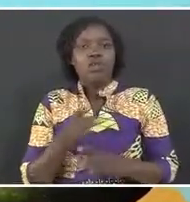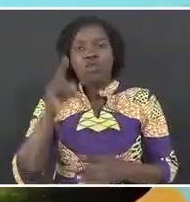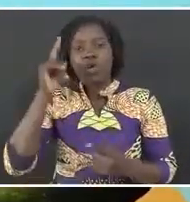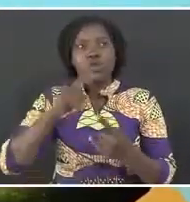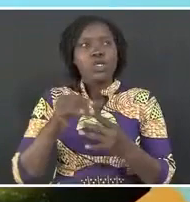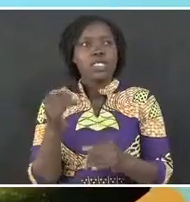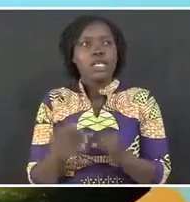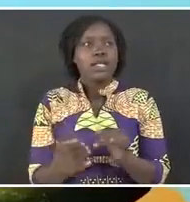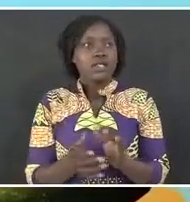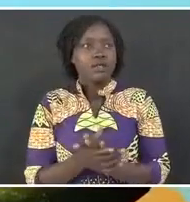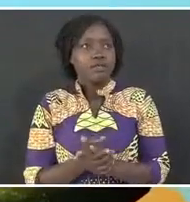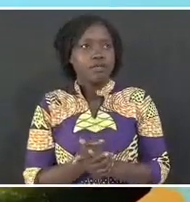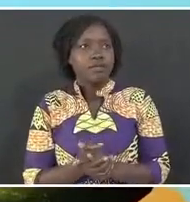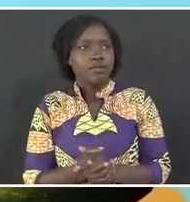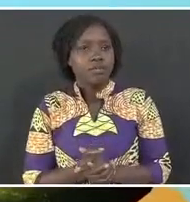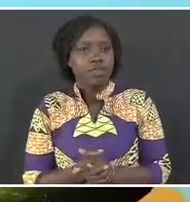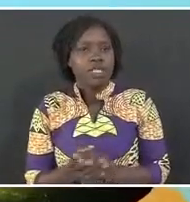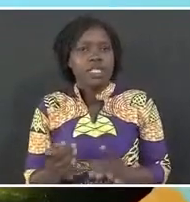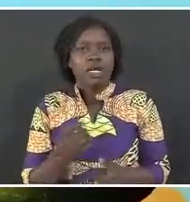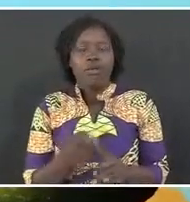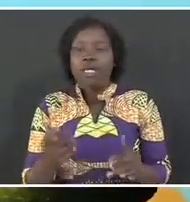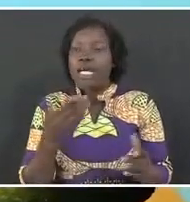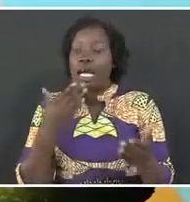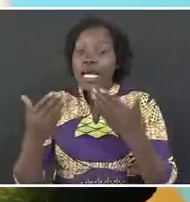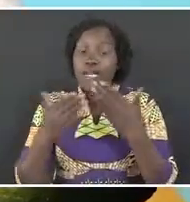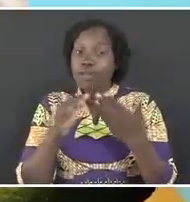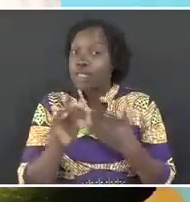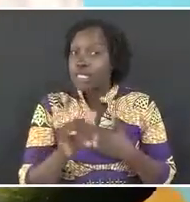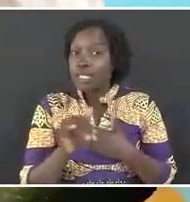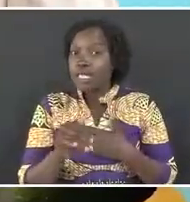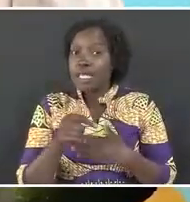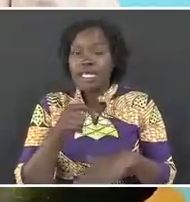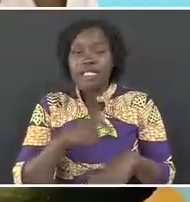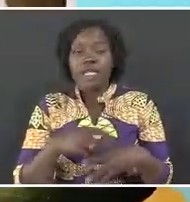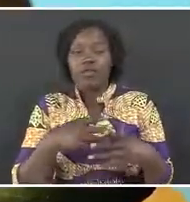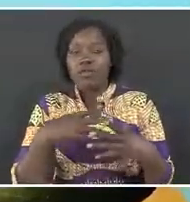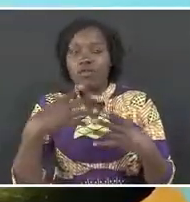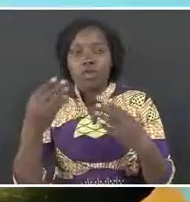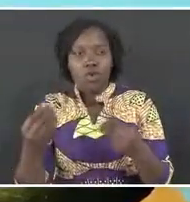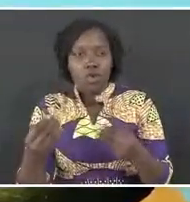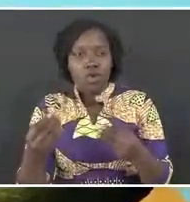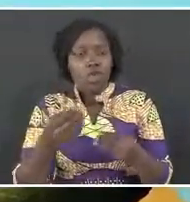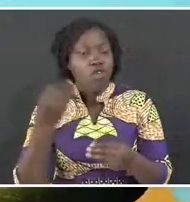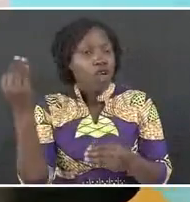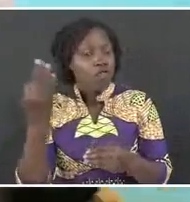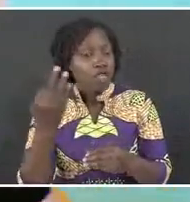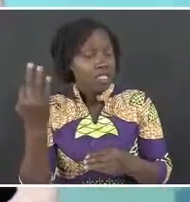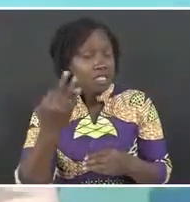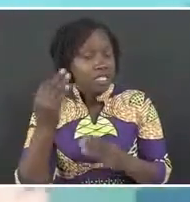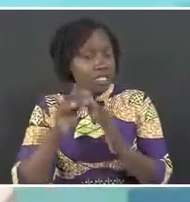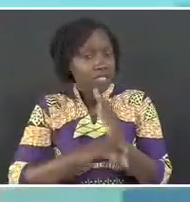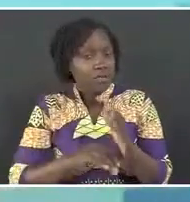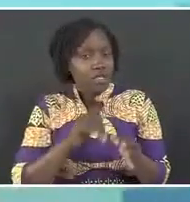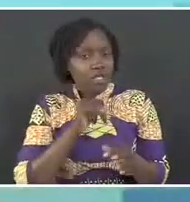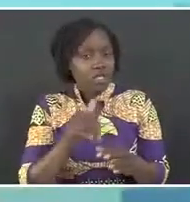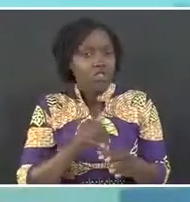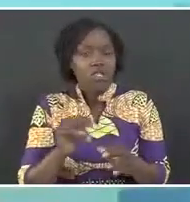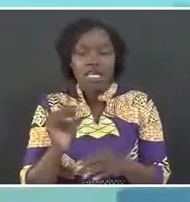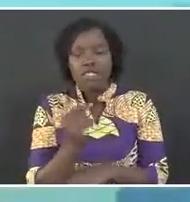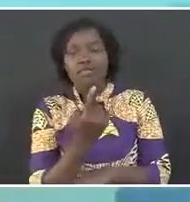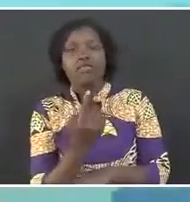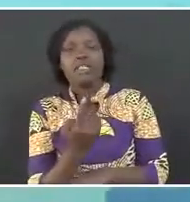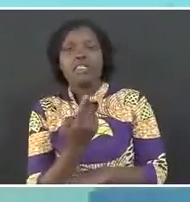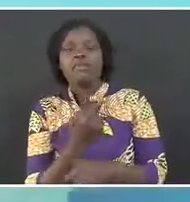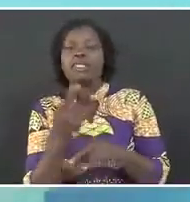finish. But I want to appreciate that when we go out for, when that evangelism is not an event,